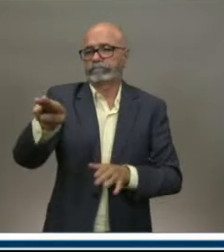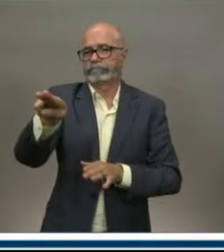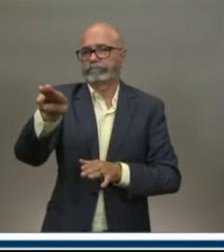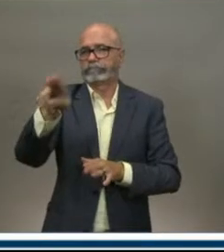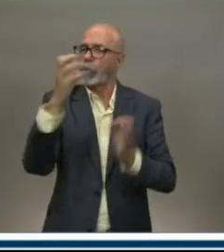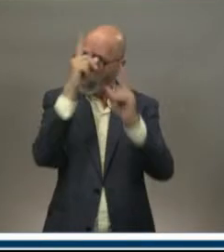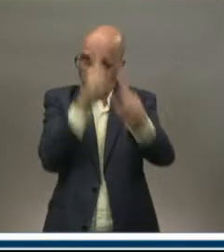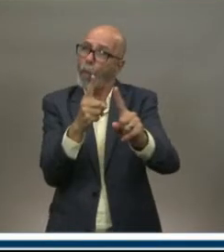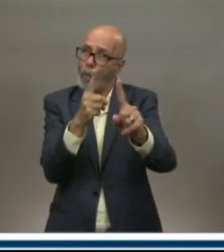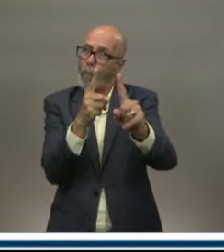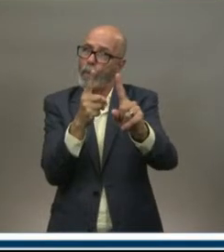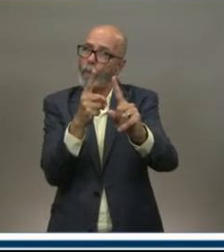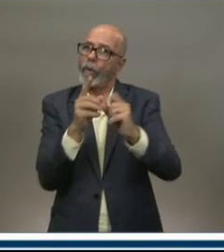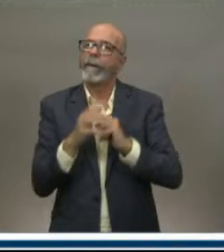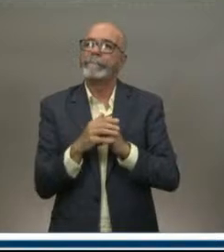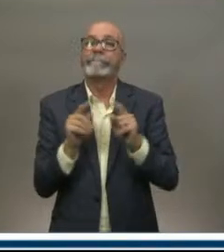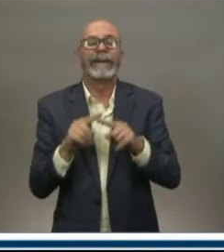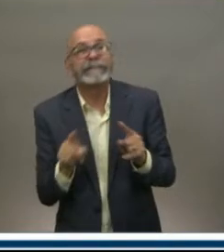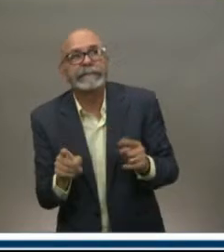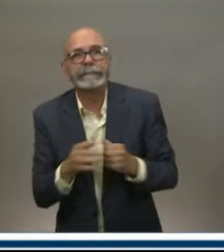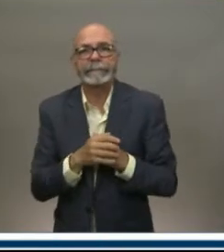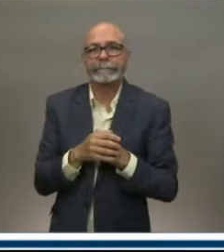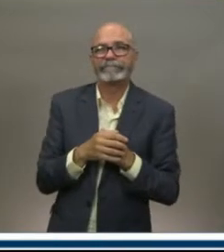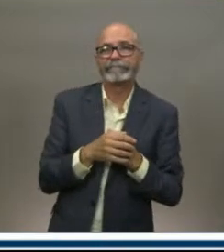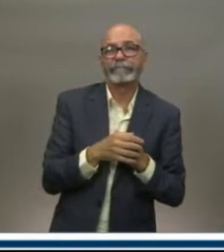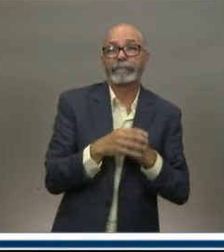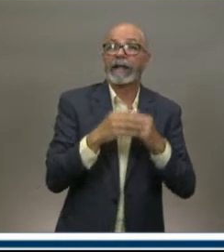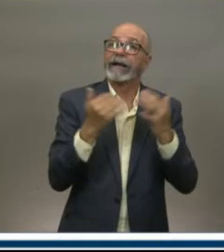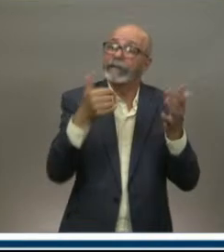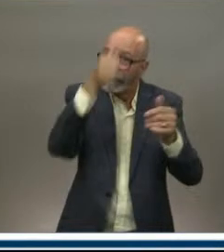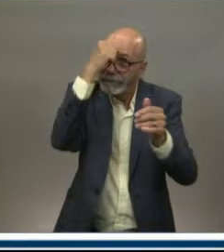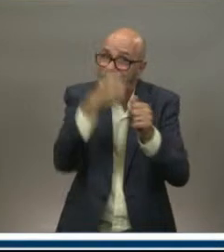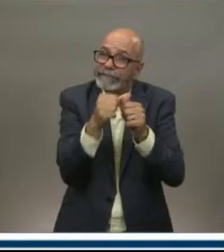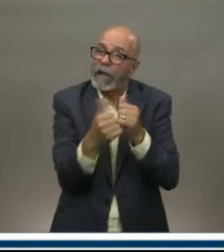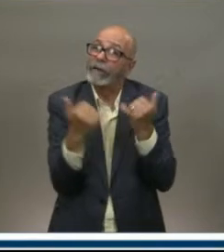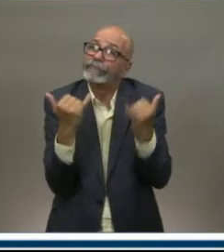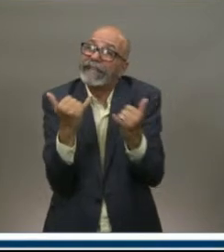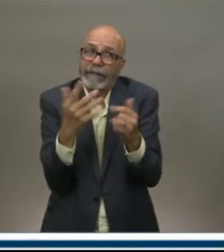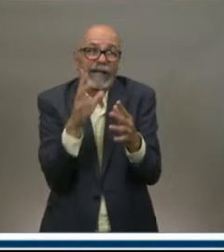standard. But I think the other thing that's important to note is the ability to